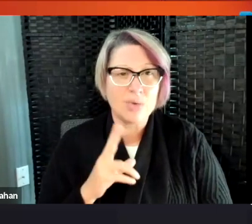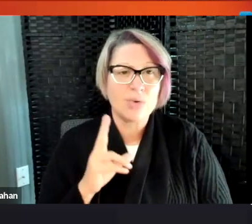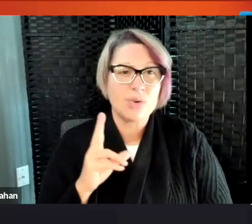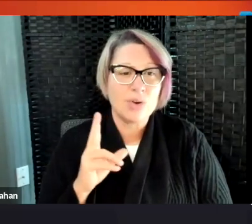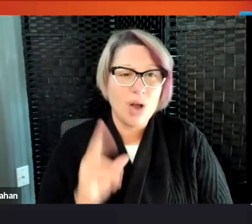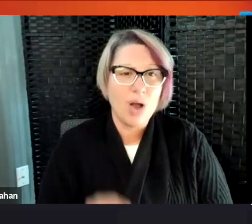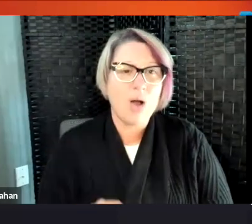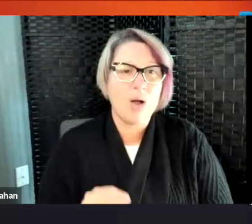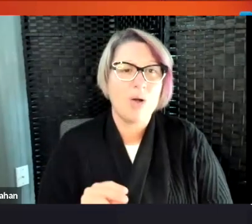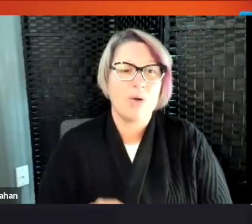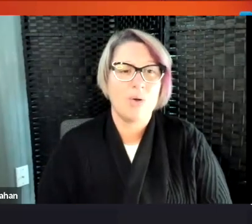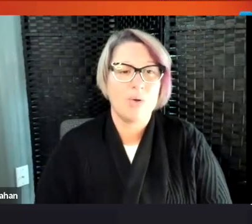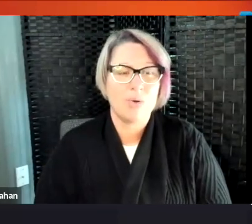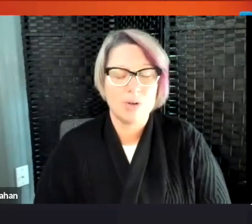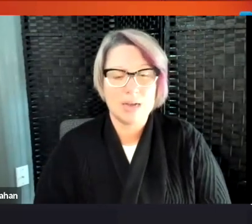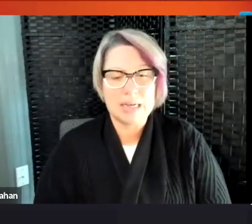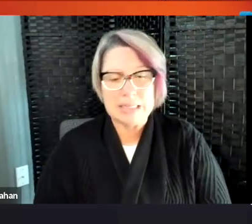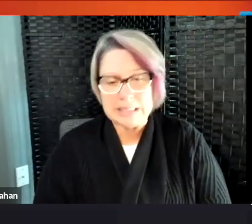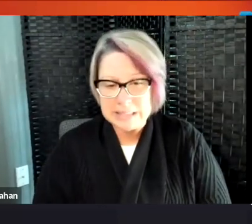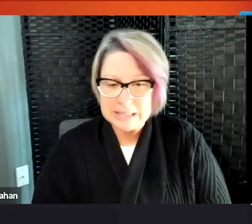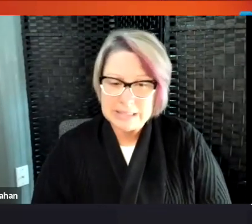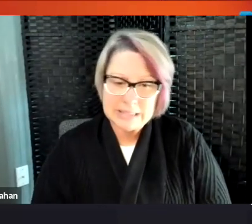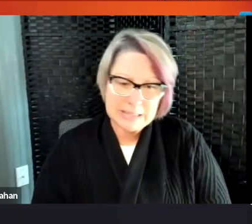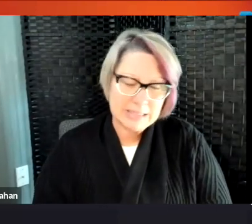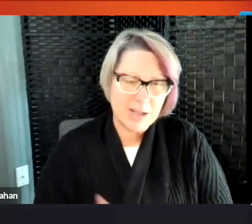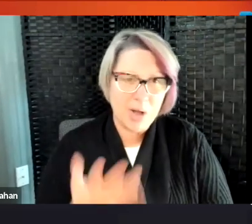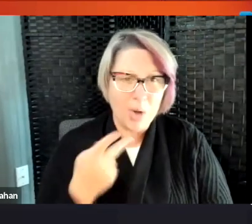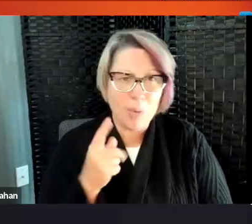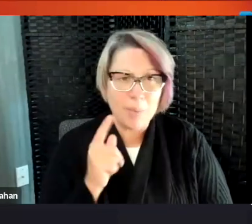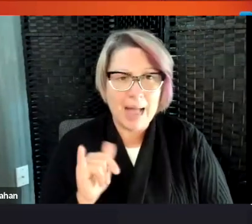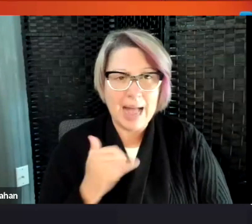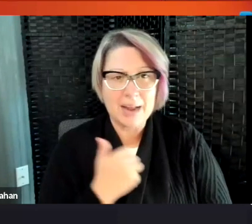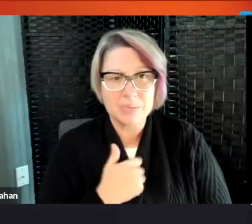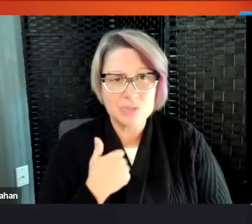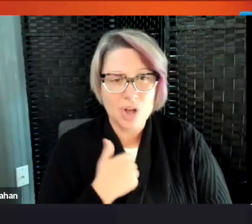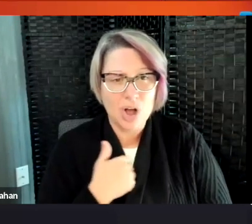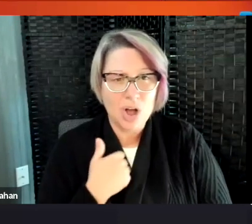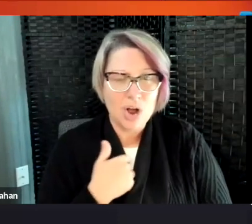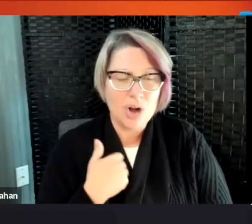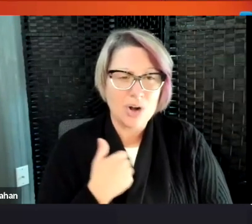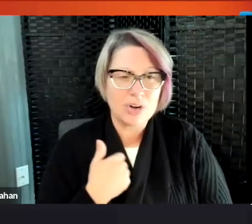Oh no! Oh, Patty, I'm so sorry.